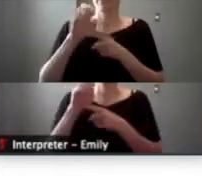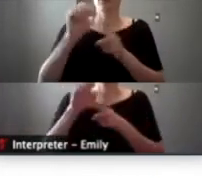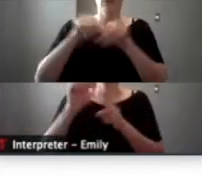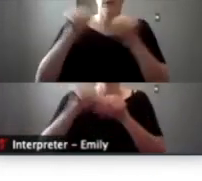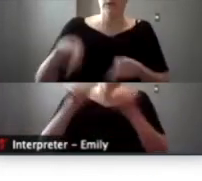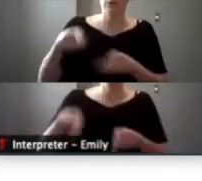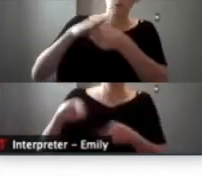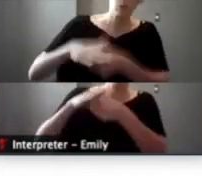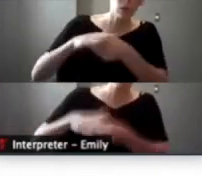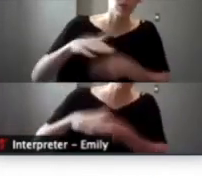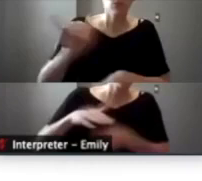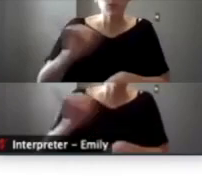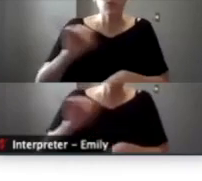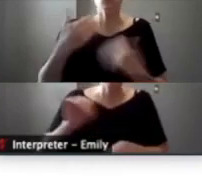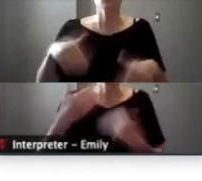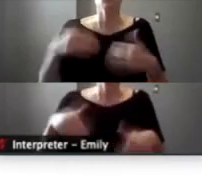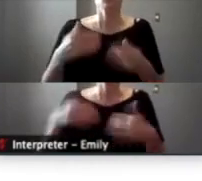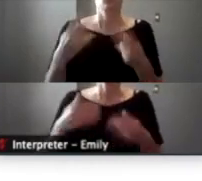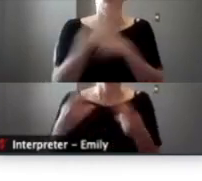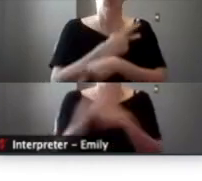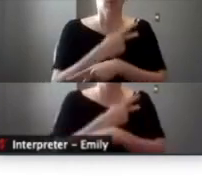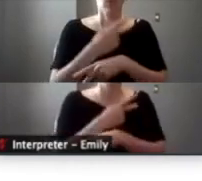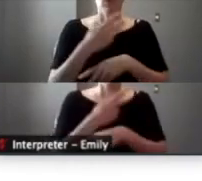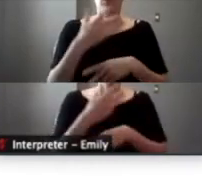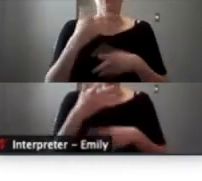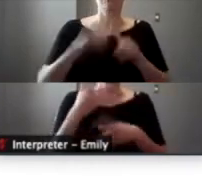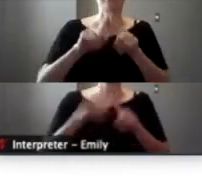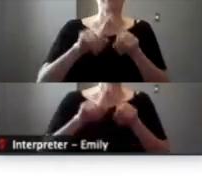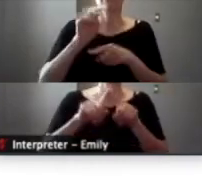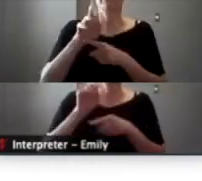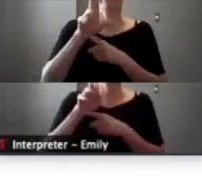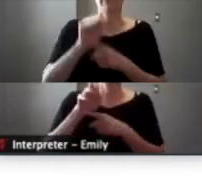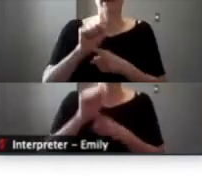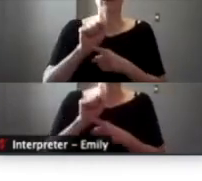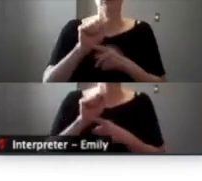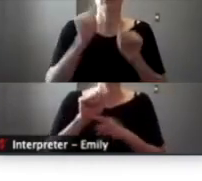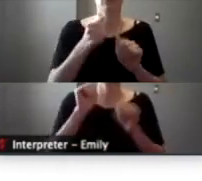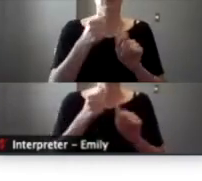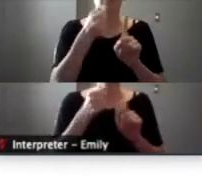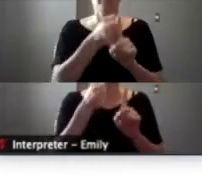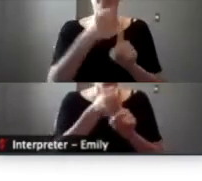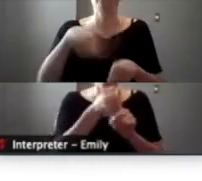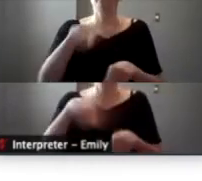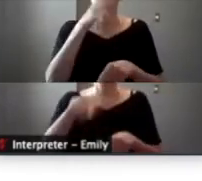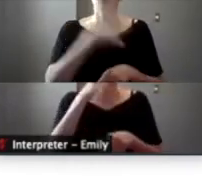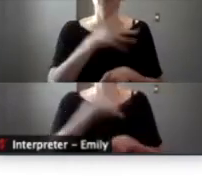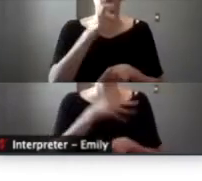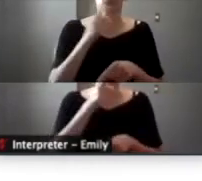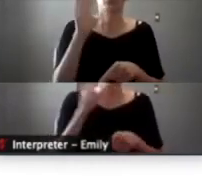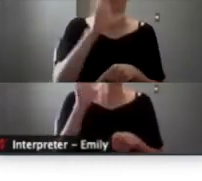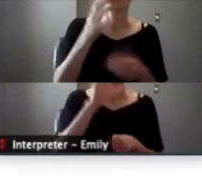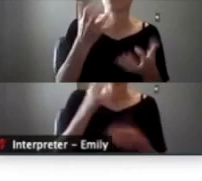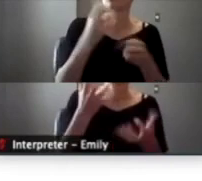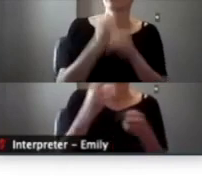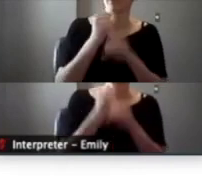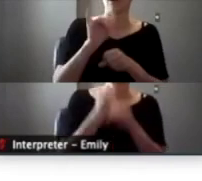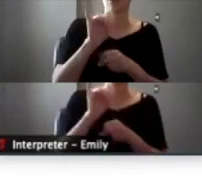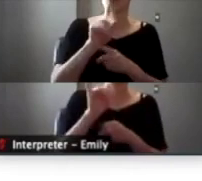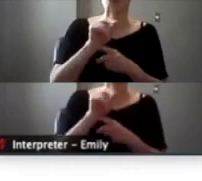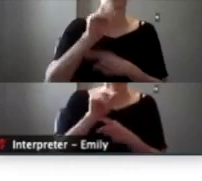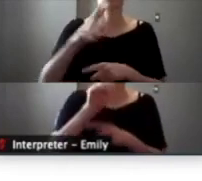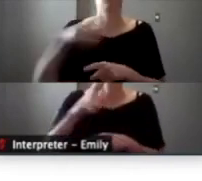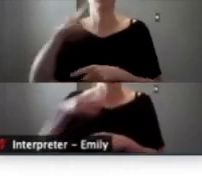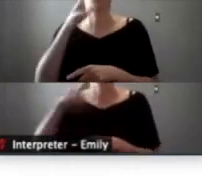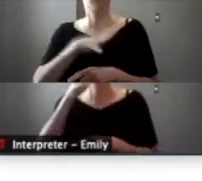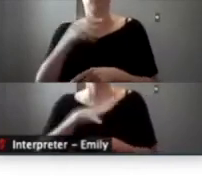the factors that can shape the experience of women seeking IUDs and women who desire to have